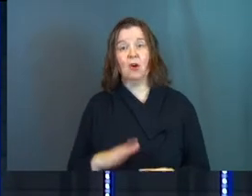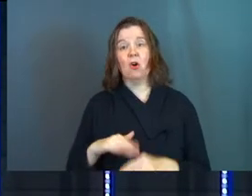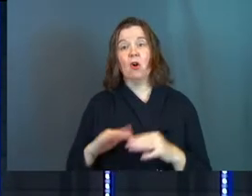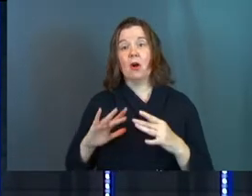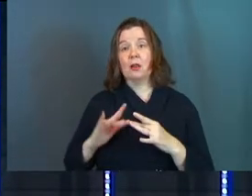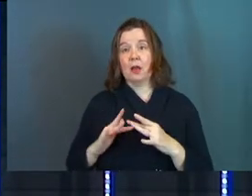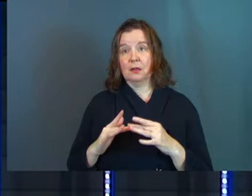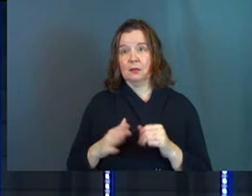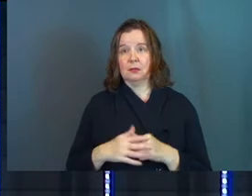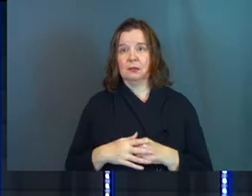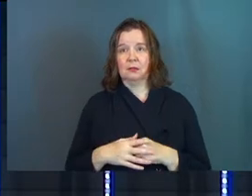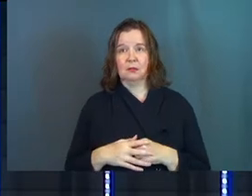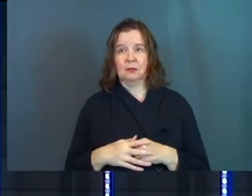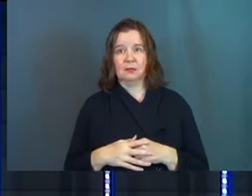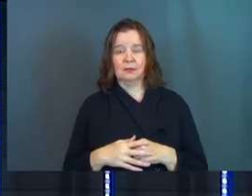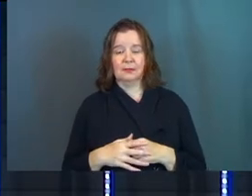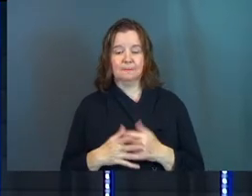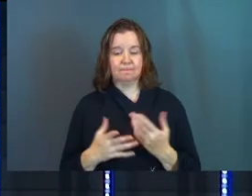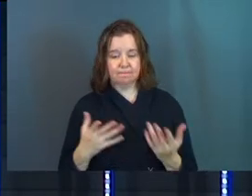Online,